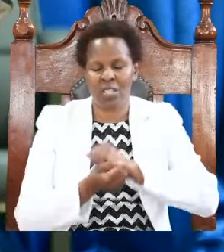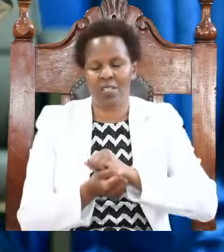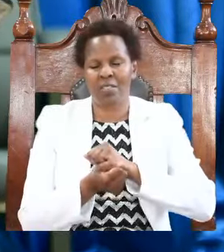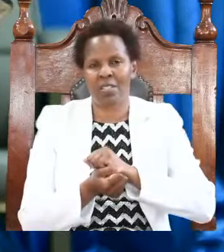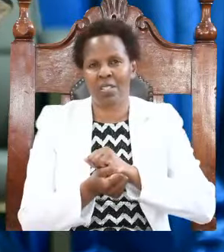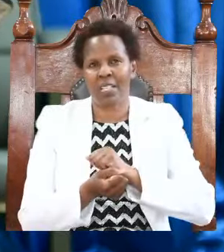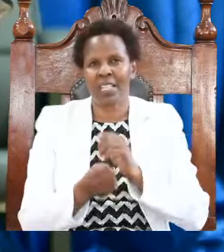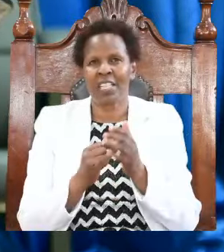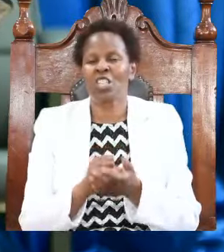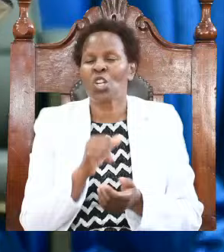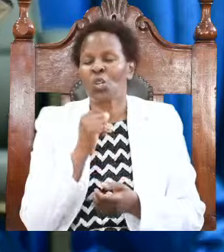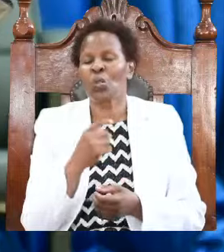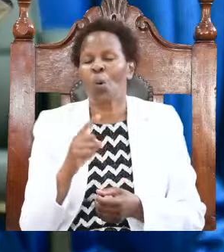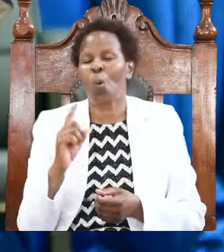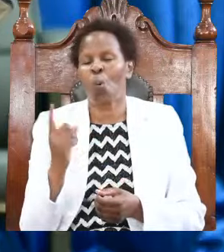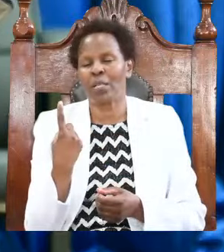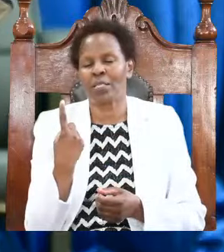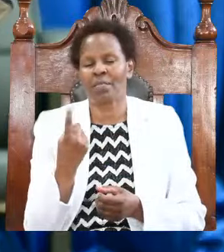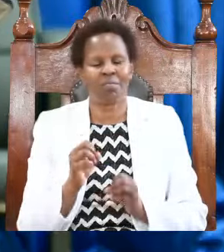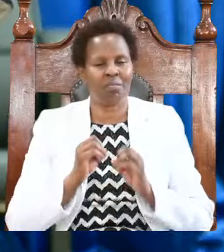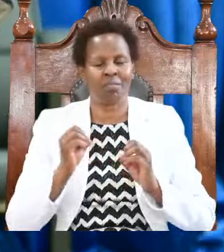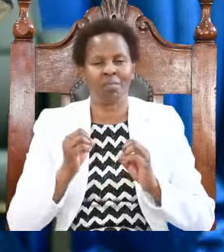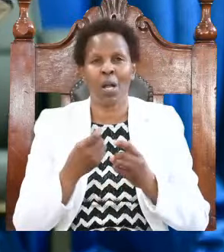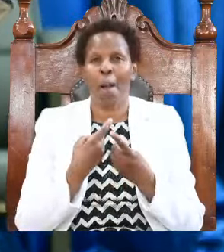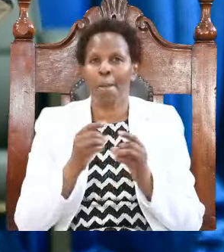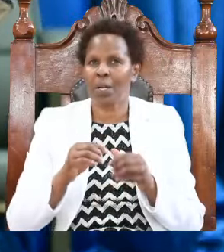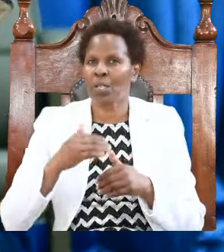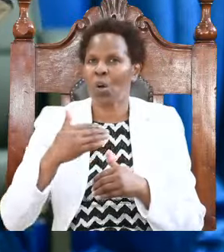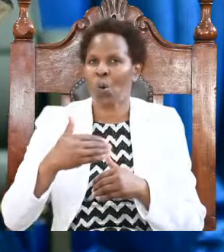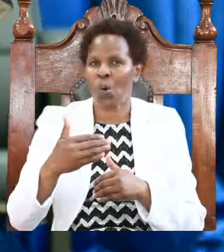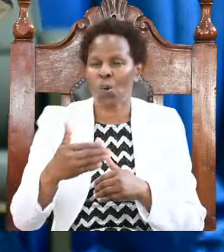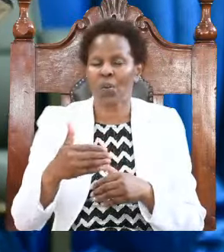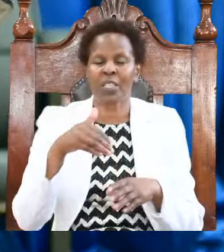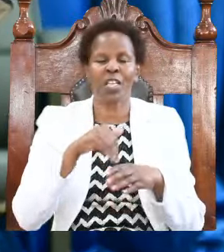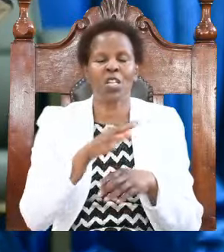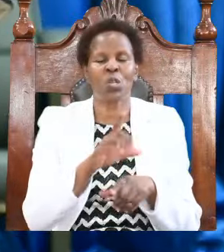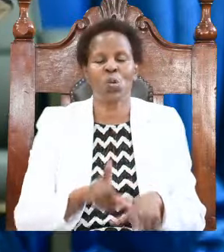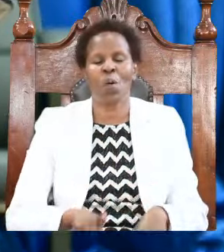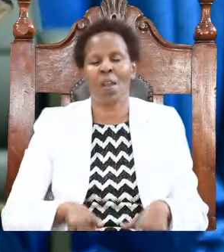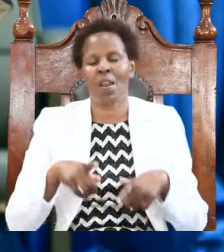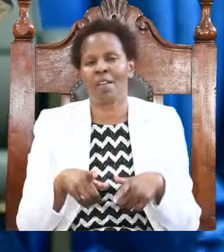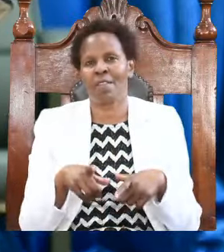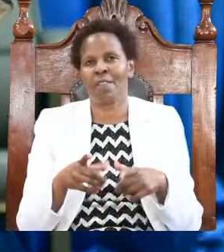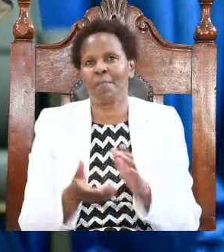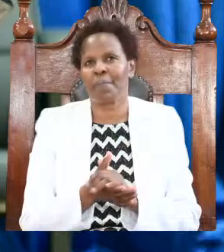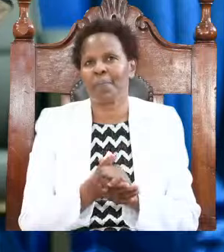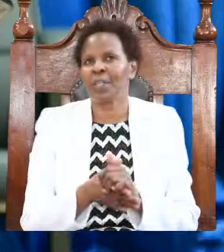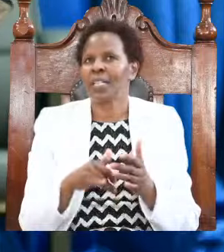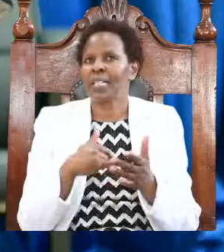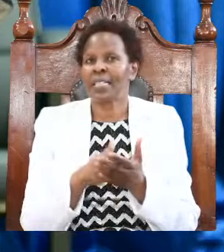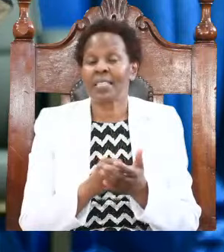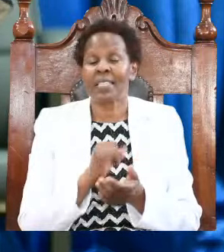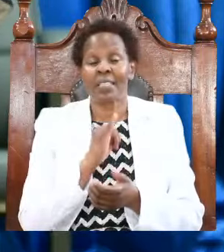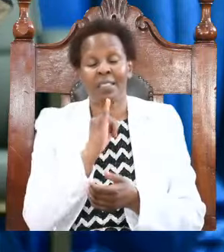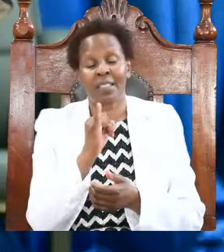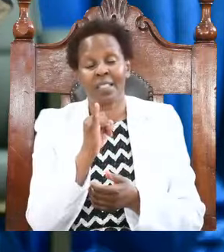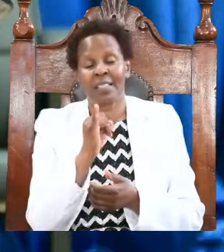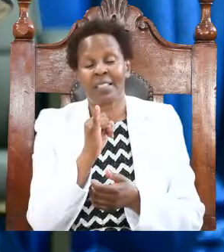a one-time event. It is a lifelong journey. In other words, it is